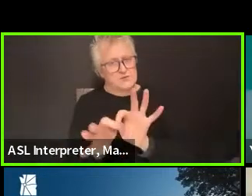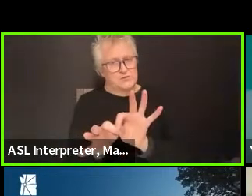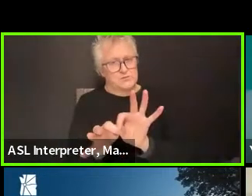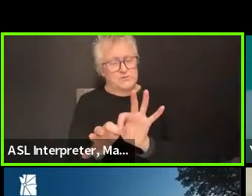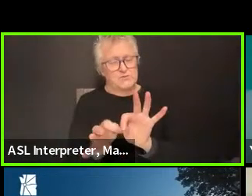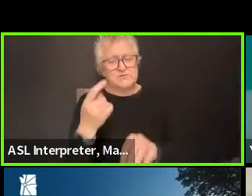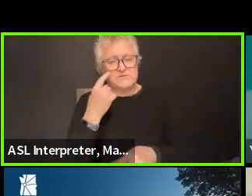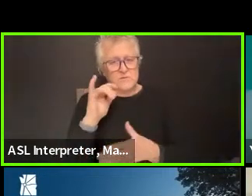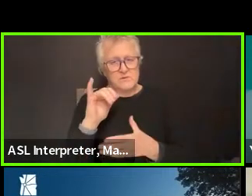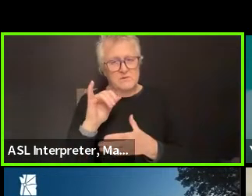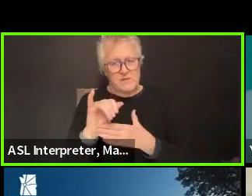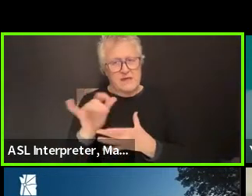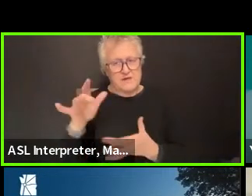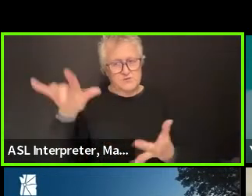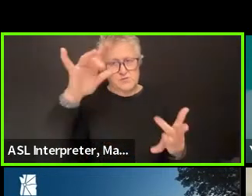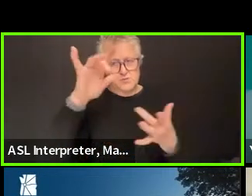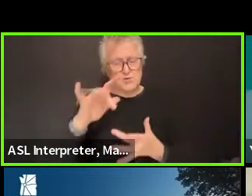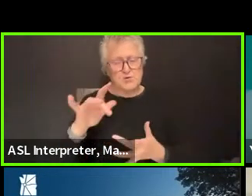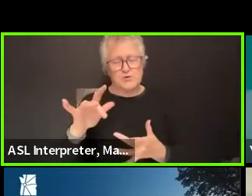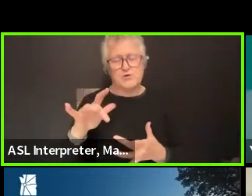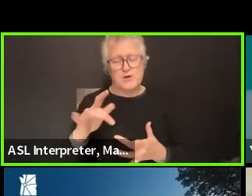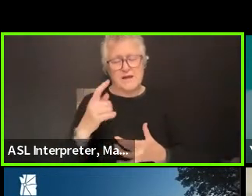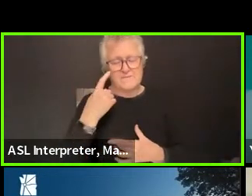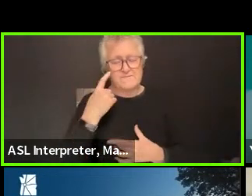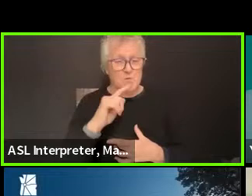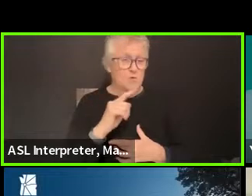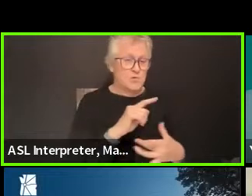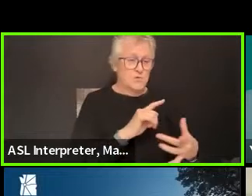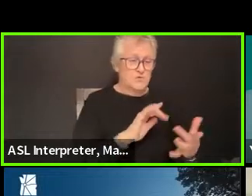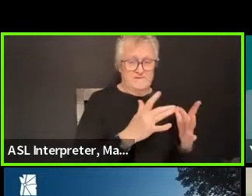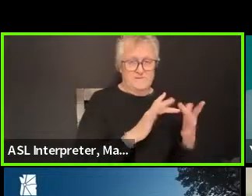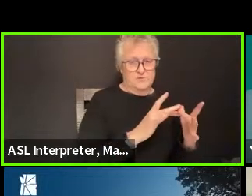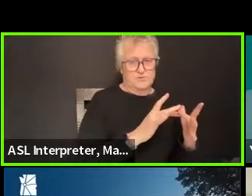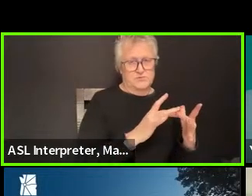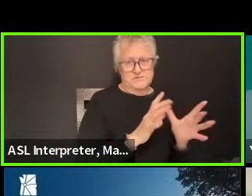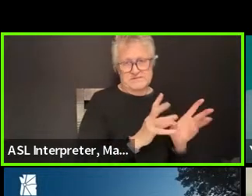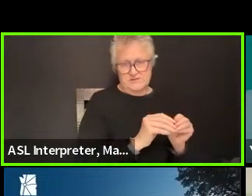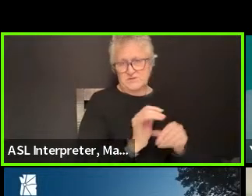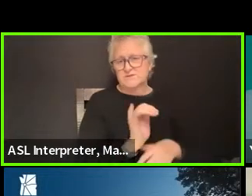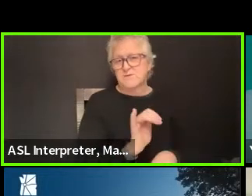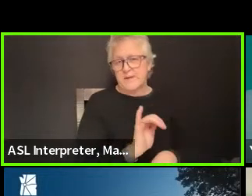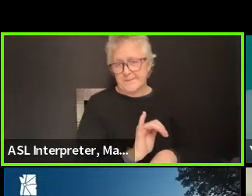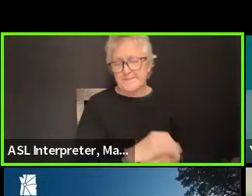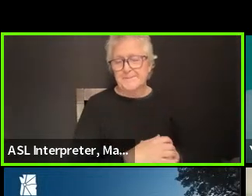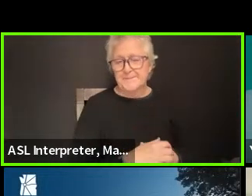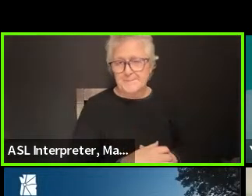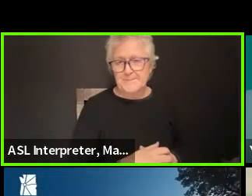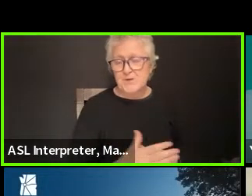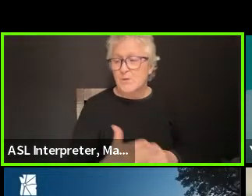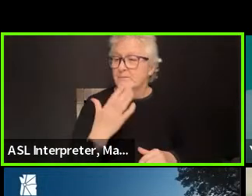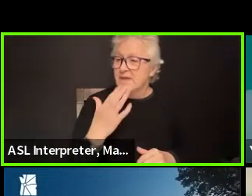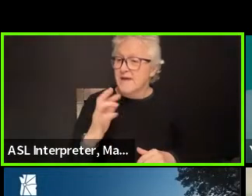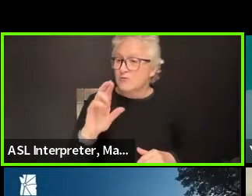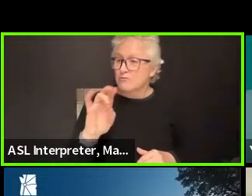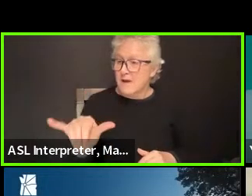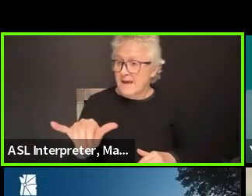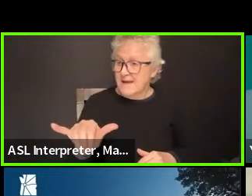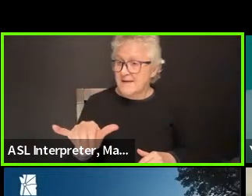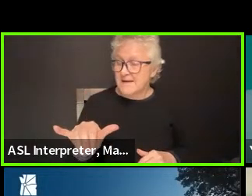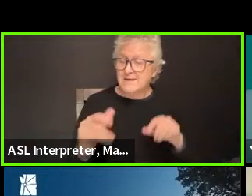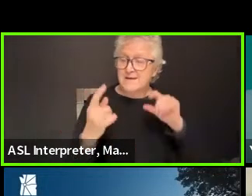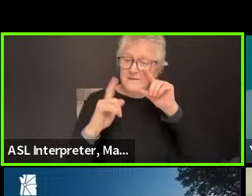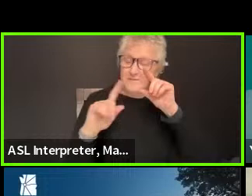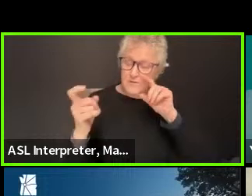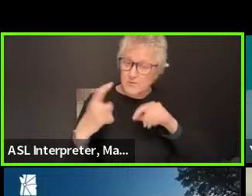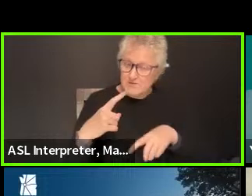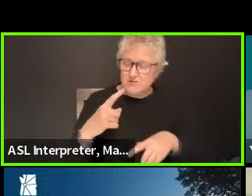in terms of the tour and the virtual session. So thanks, Ray, for taking on the question, and